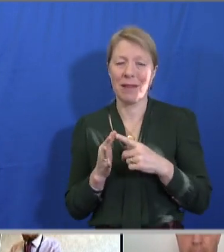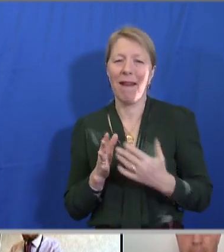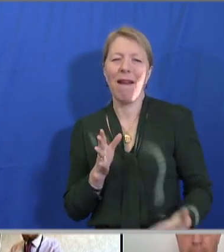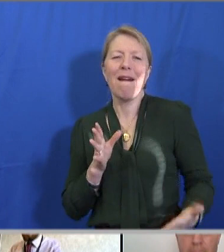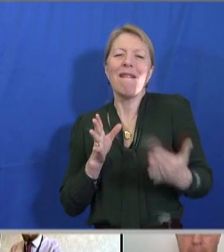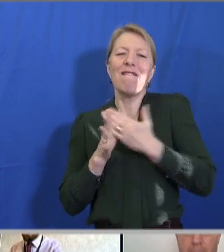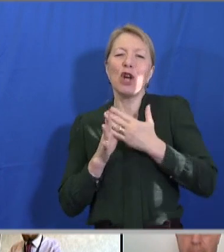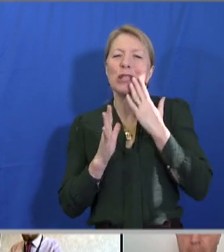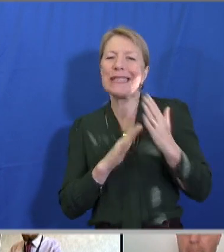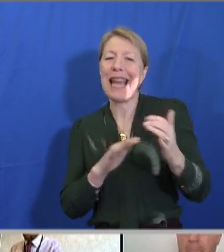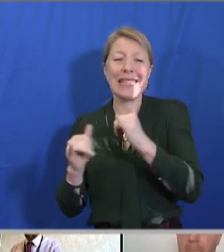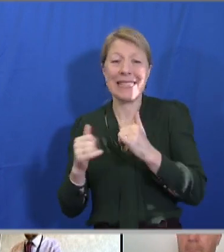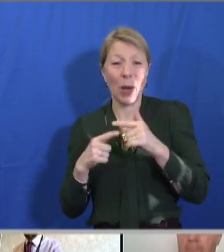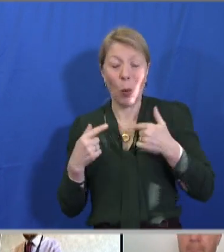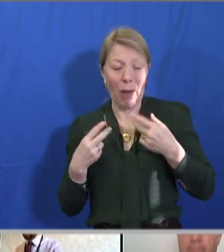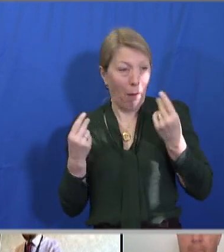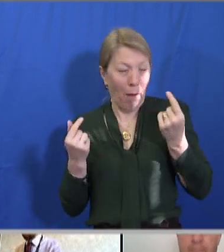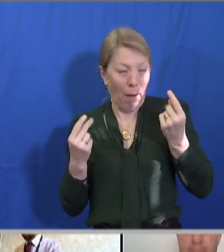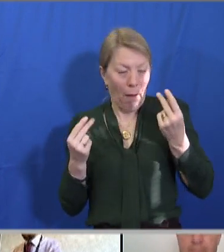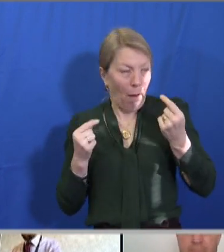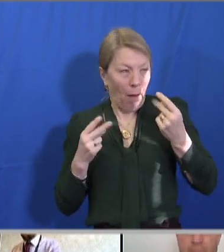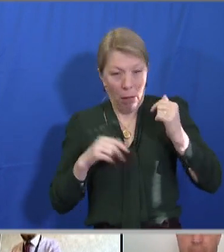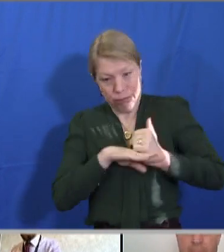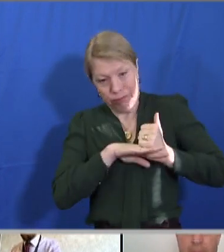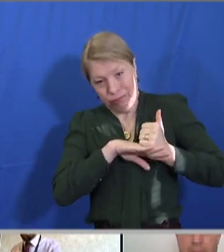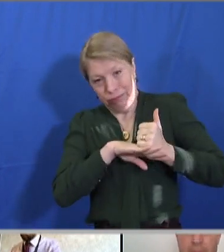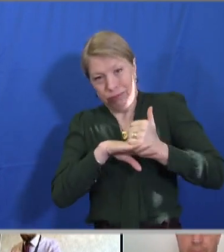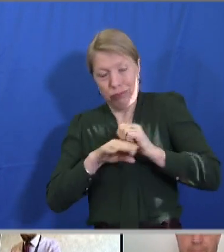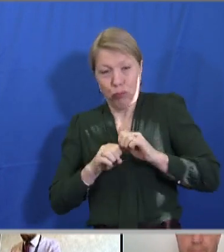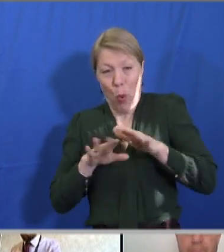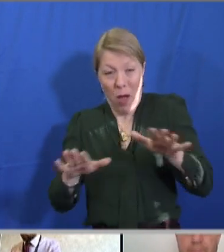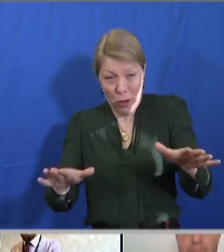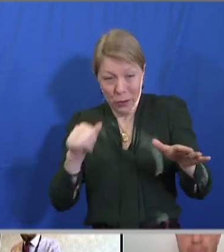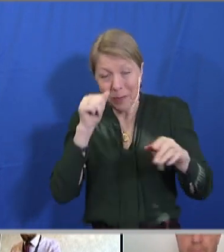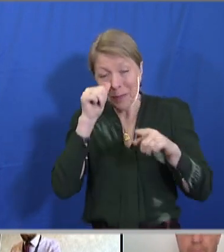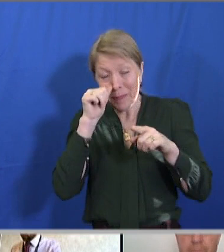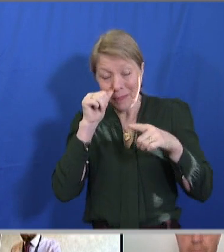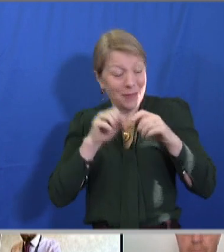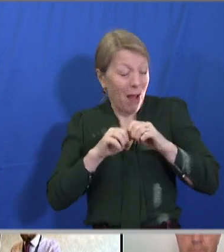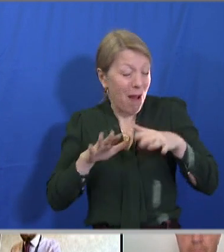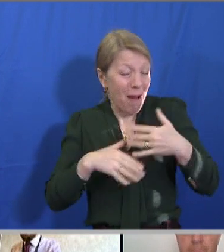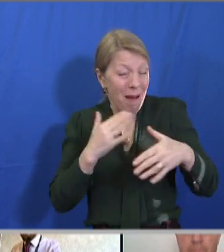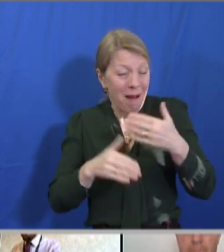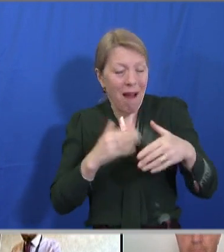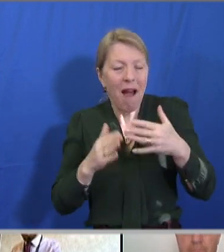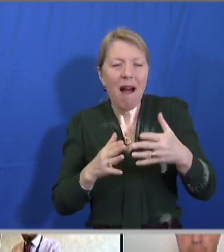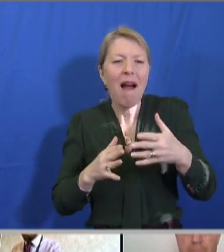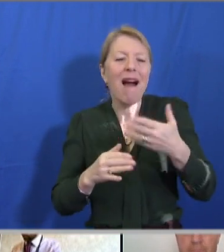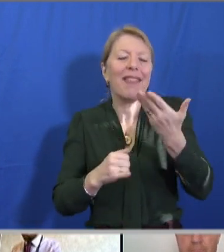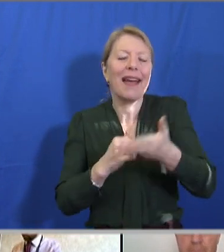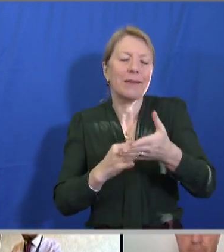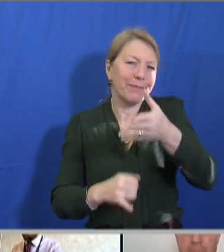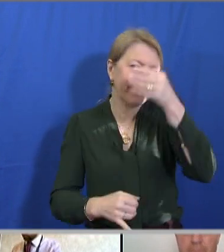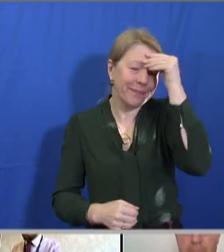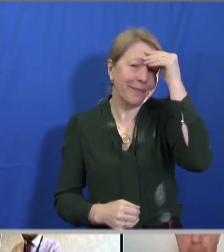and how we got it rolled out. And that is one of the learnings that we have to take as well on board. And there's the point that you make, to